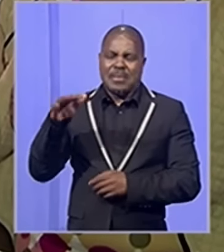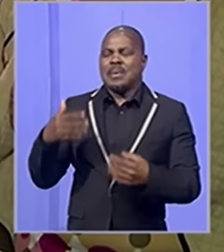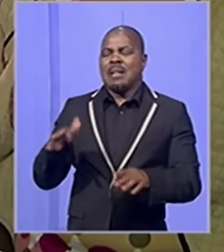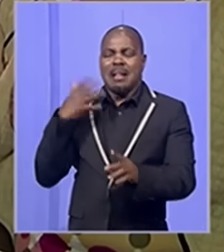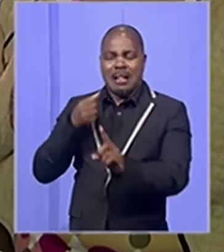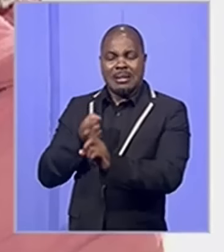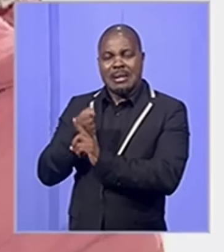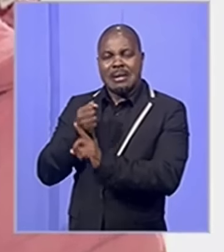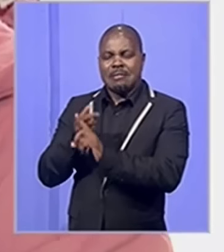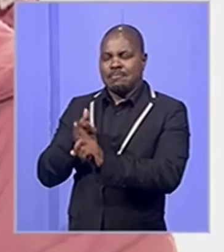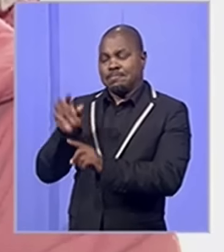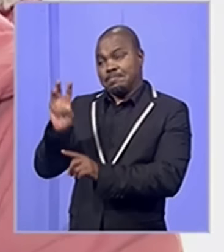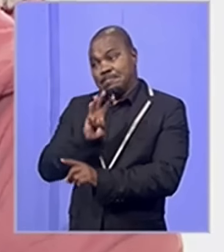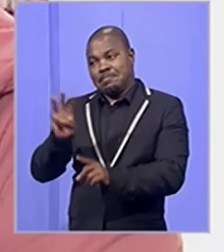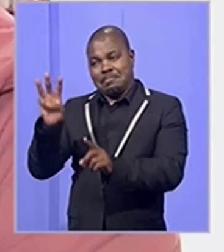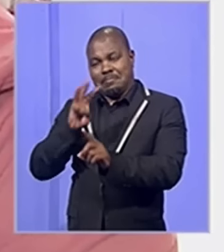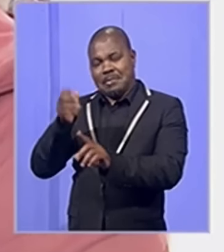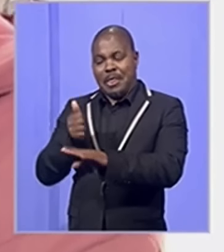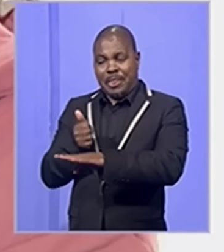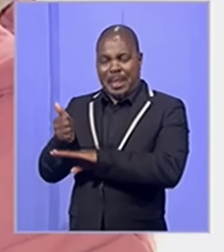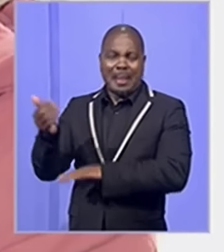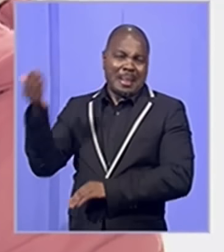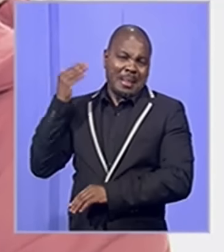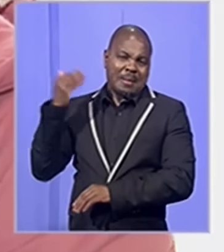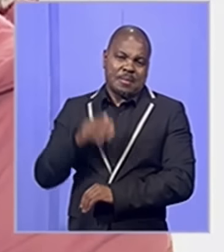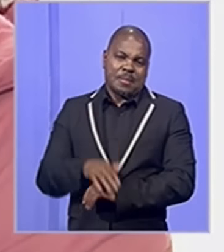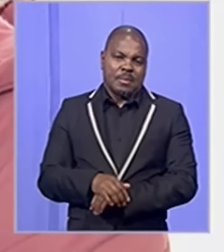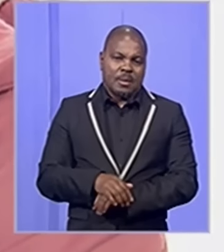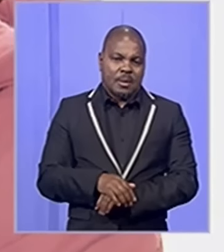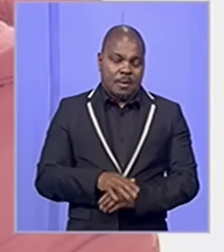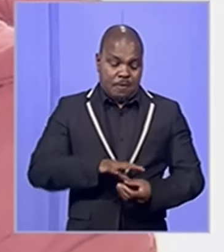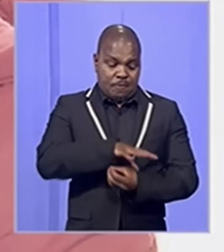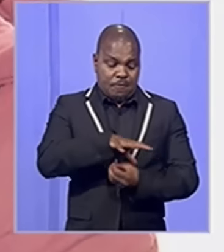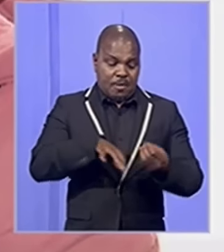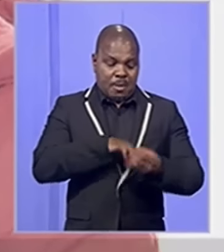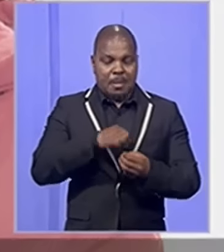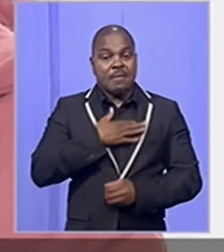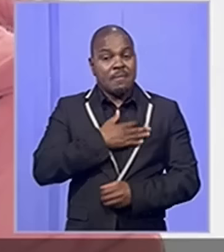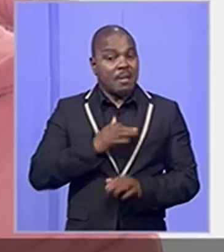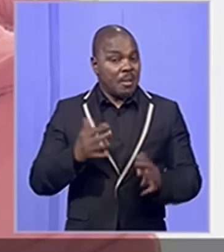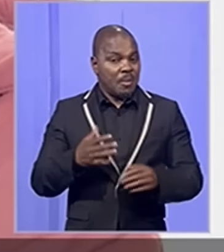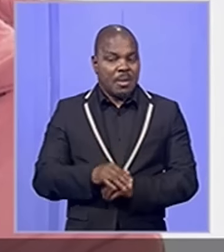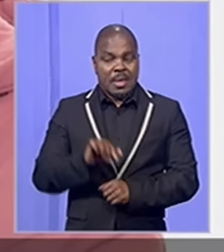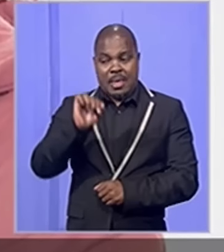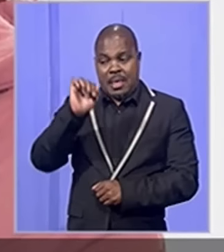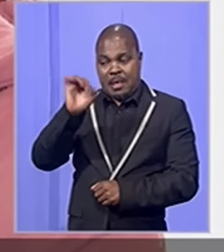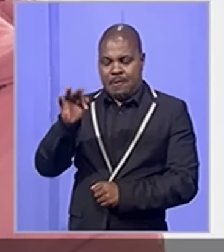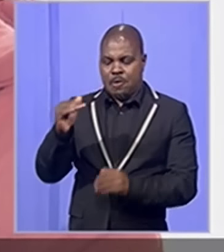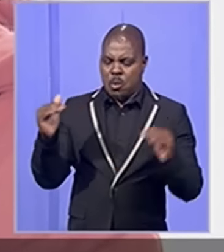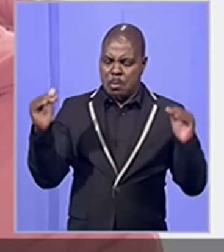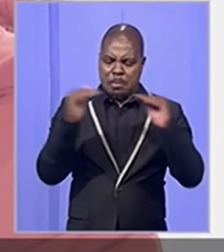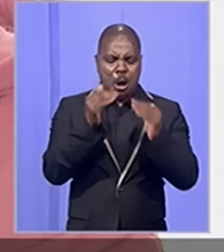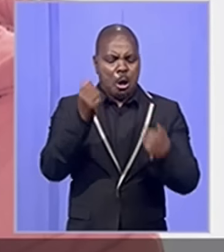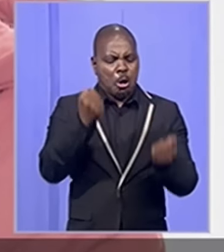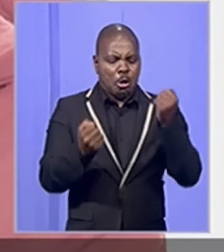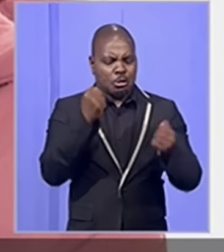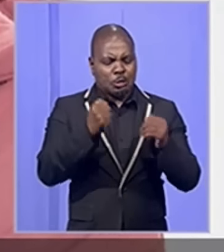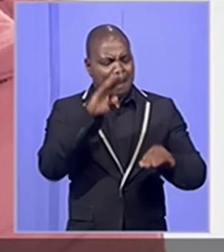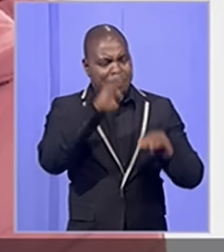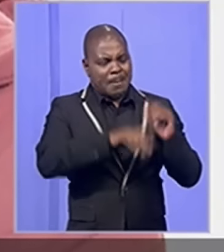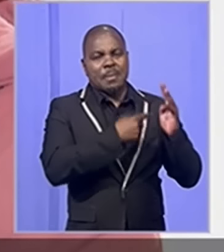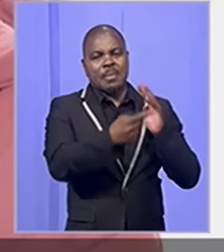makgwakgwa. As a family re ka fila re le safe he justice e ka irahala cause